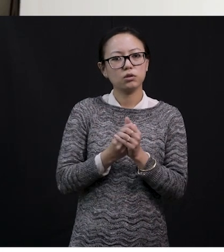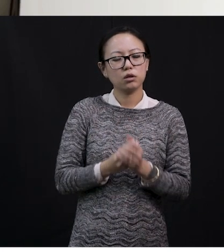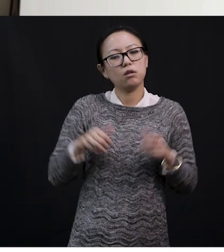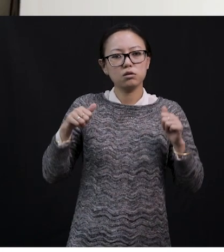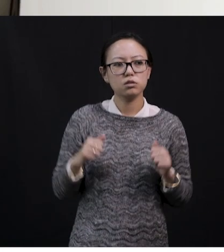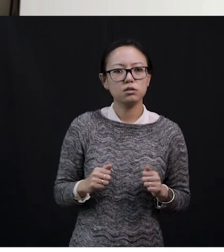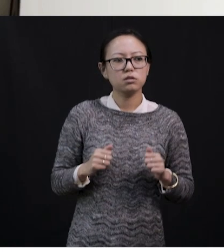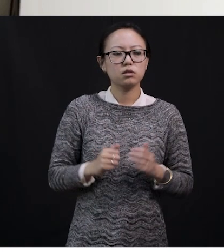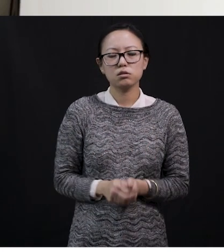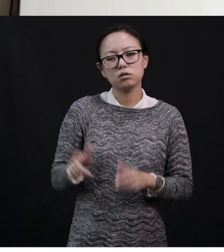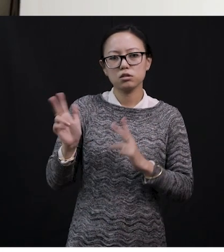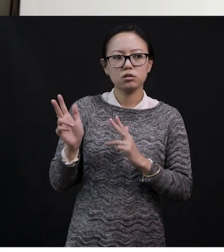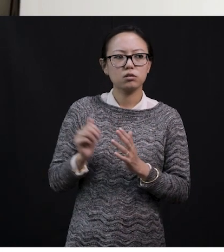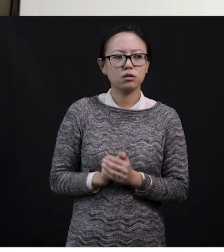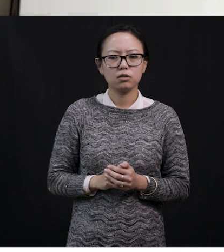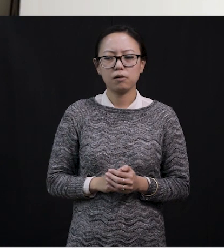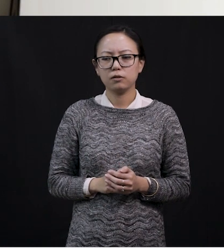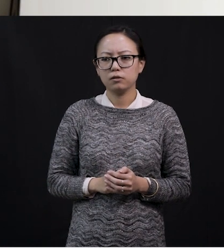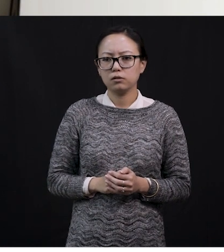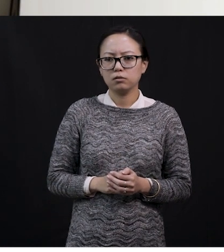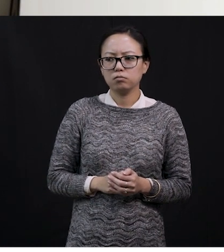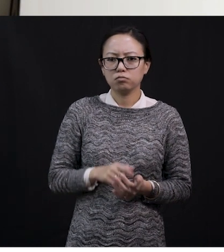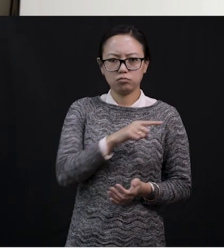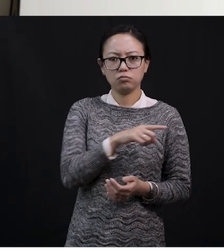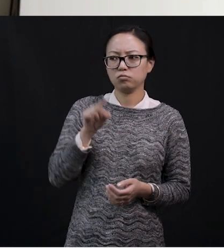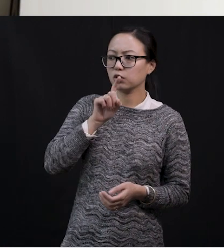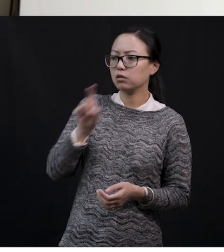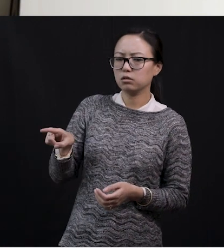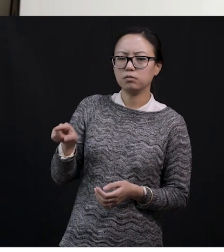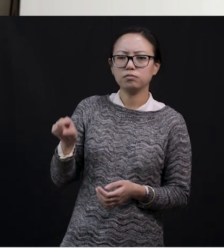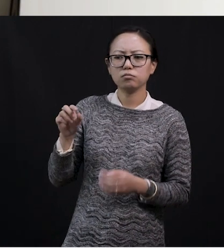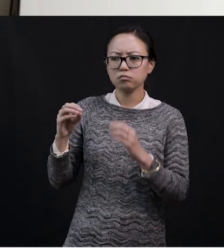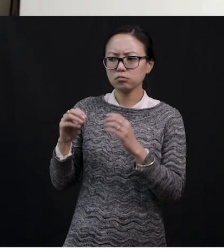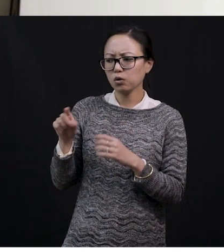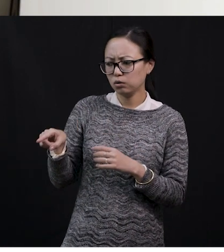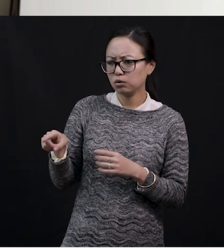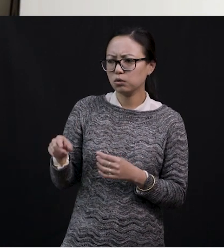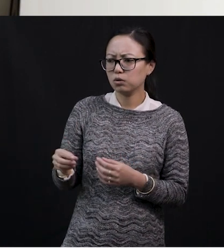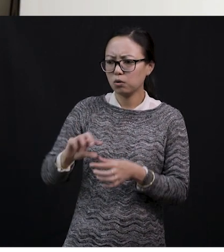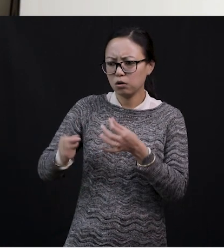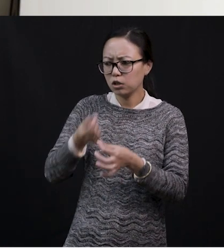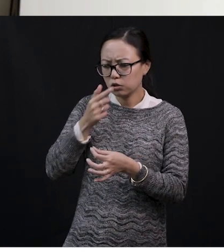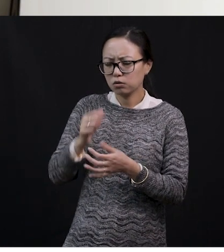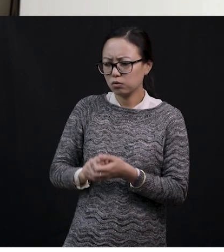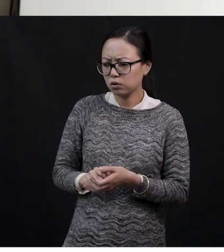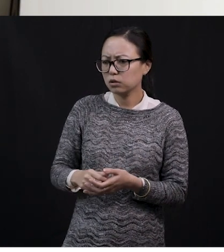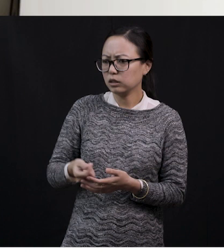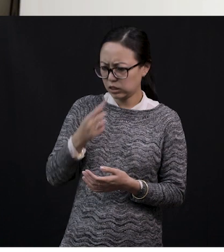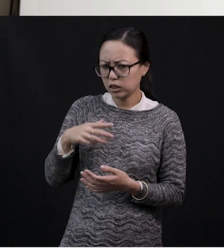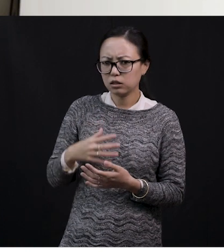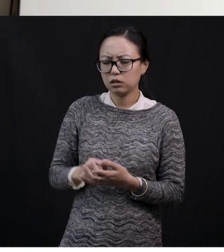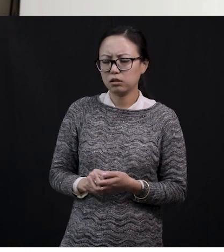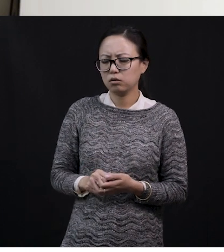and asked him, Bipin, have you taken to drugs or something? As far as I know, you have a clear record where such things